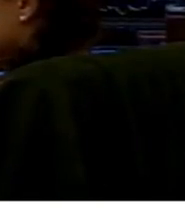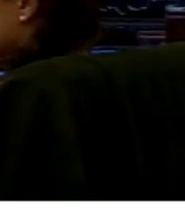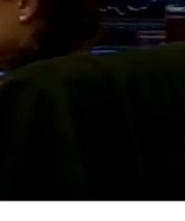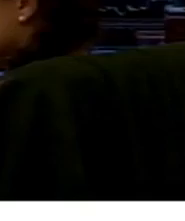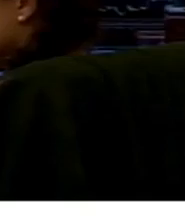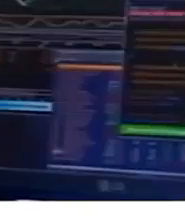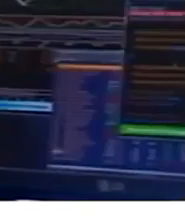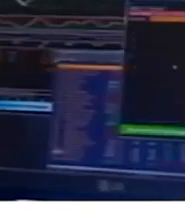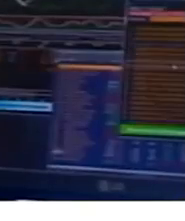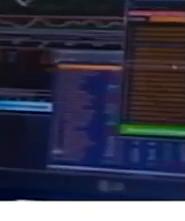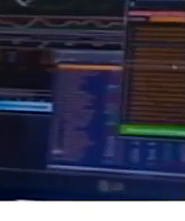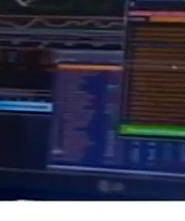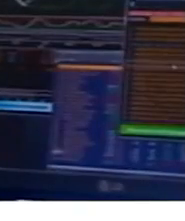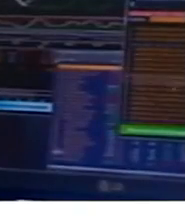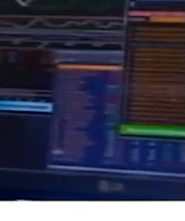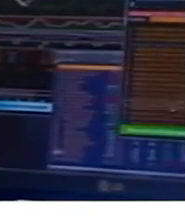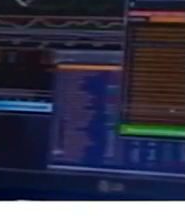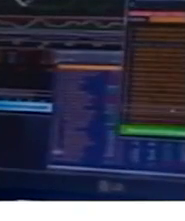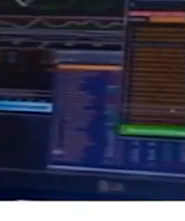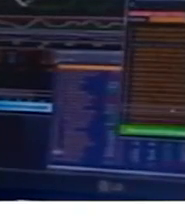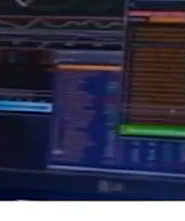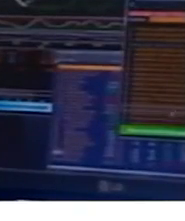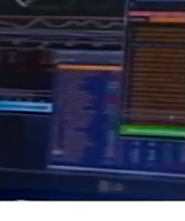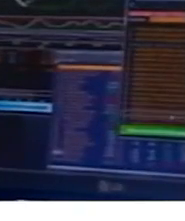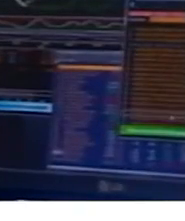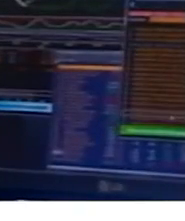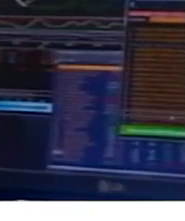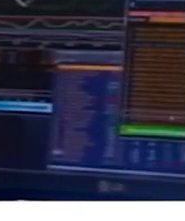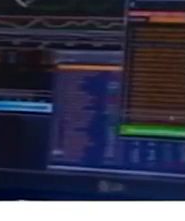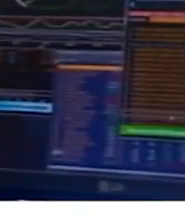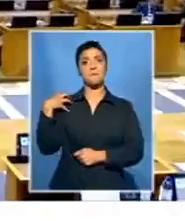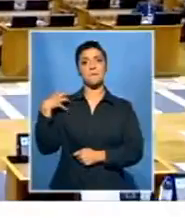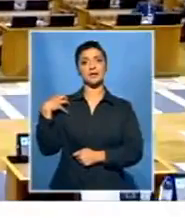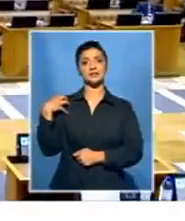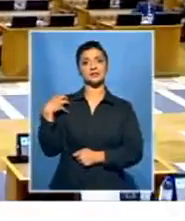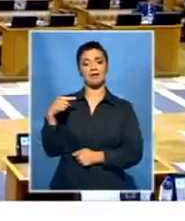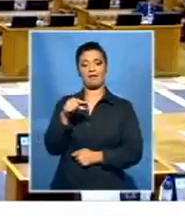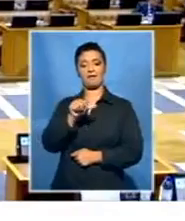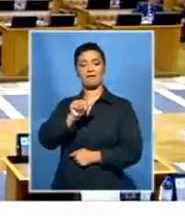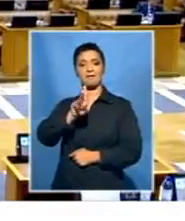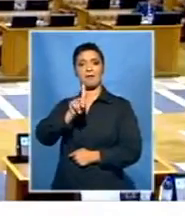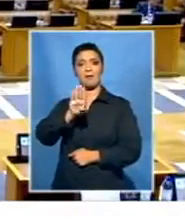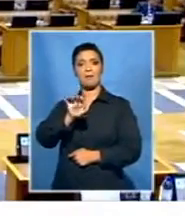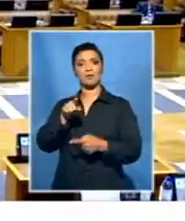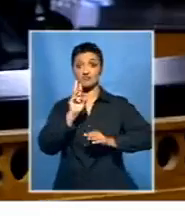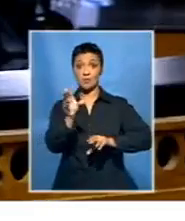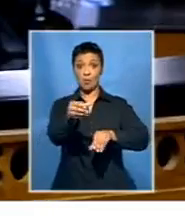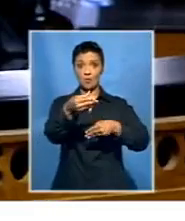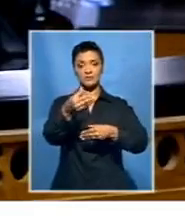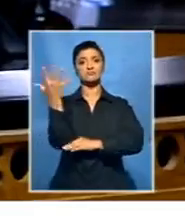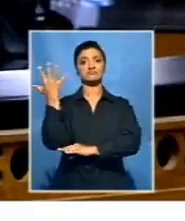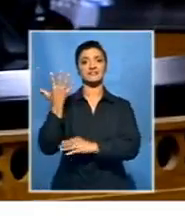much is this about the removal of a finance minister who's done his job, or is it